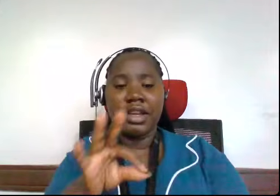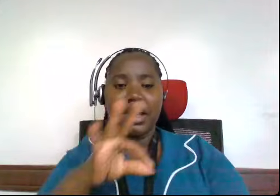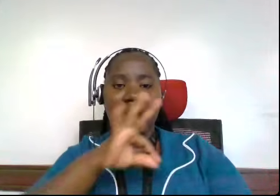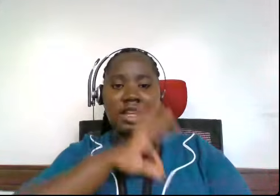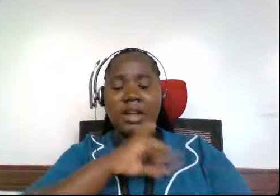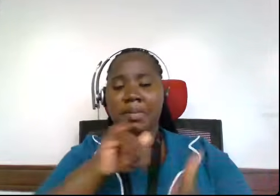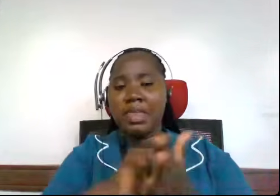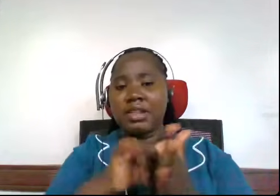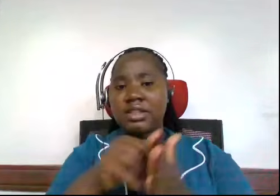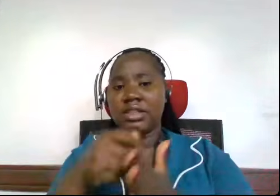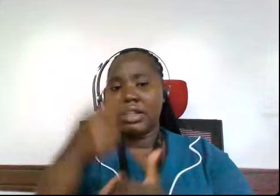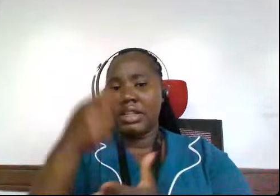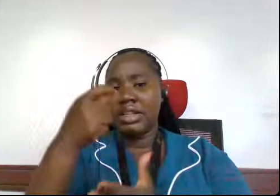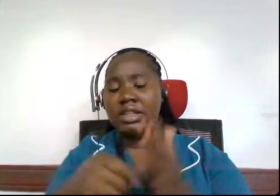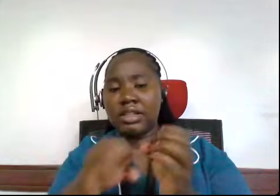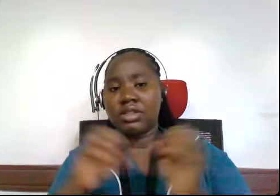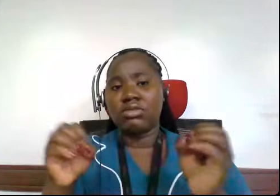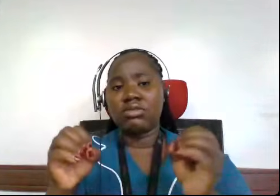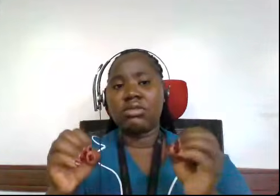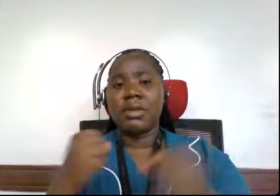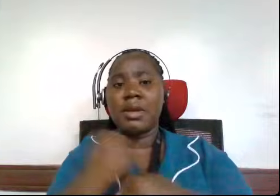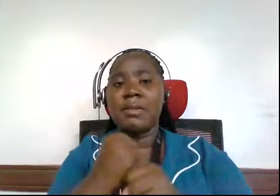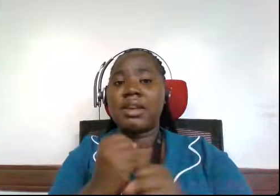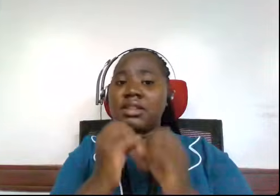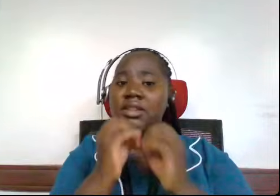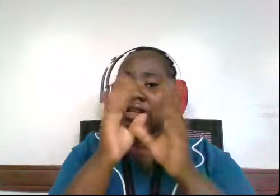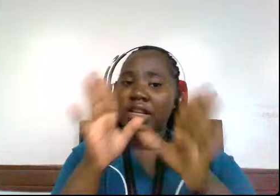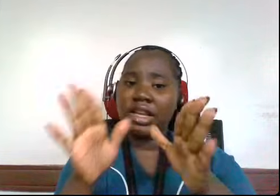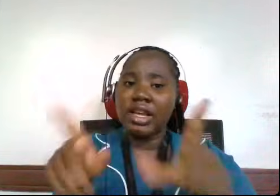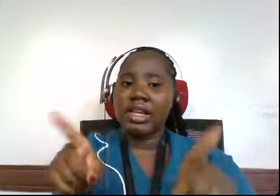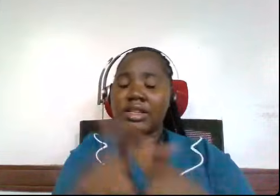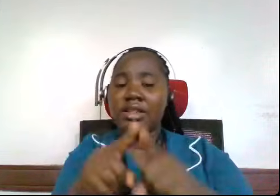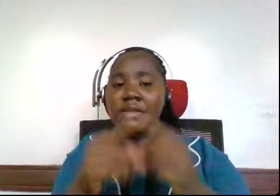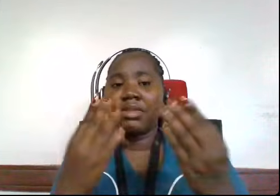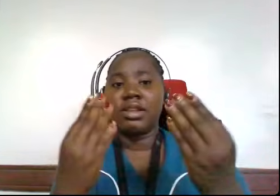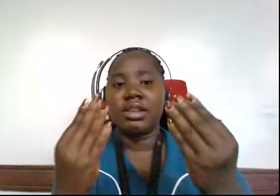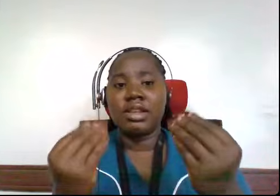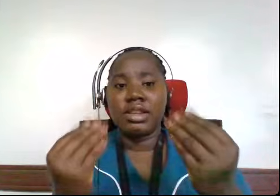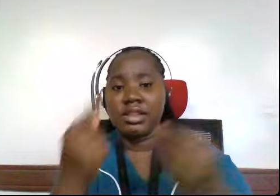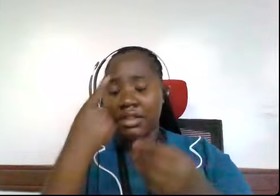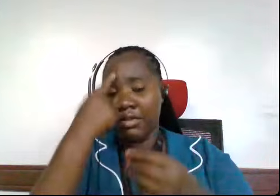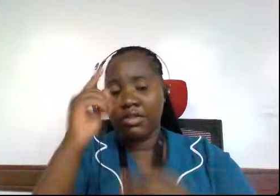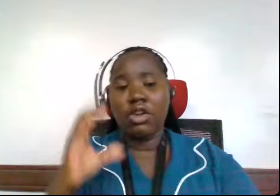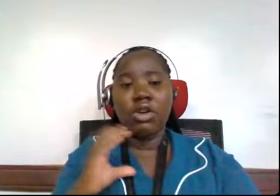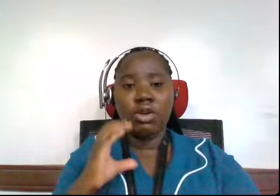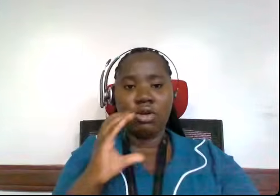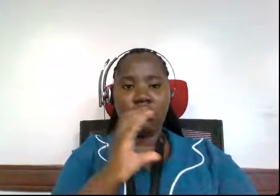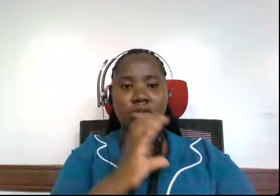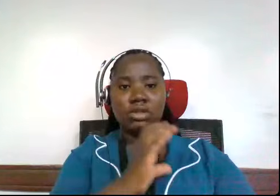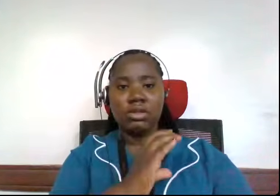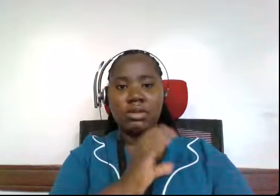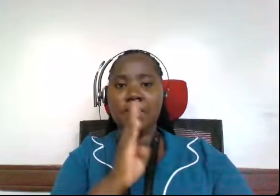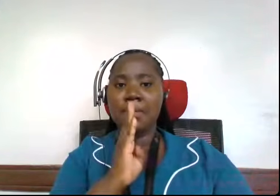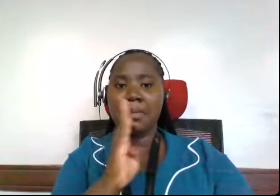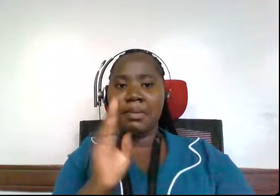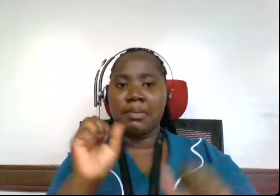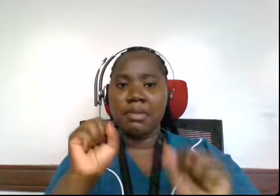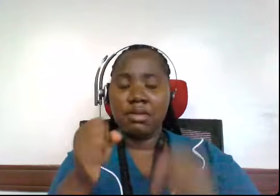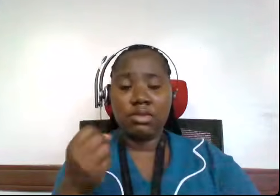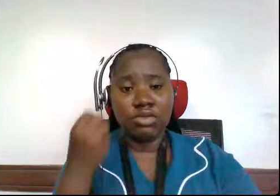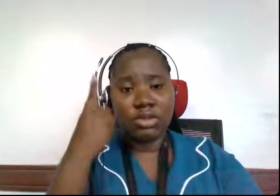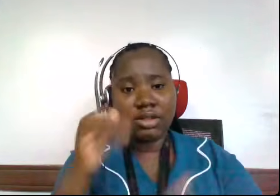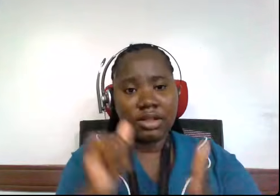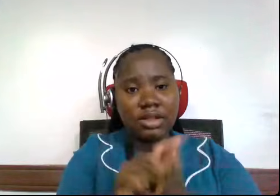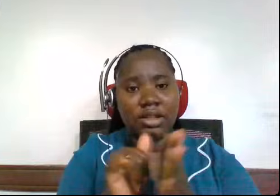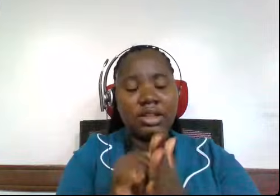taxation, make the clarification, make it easier for the commissioner to be able to understand that the income that you